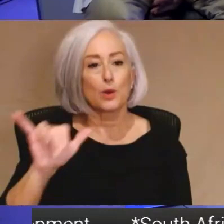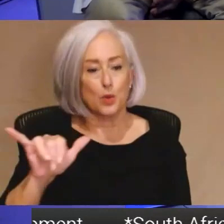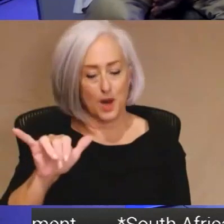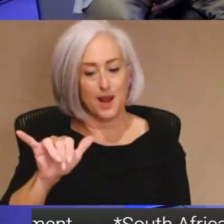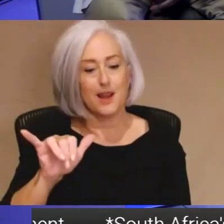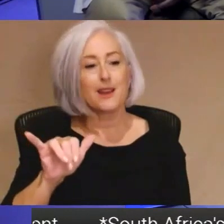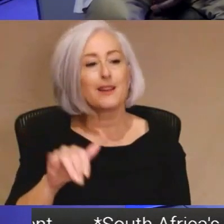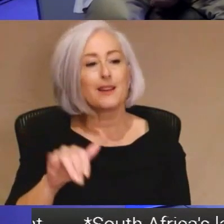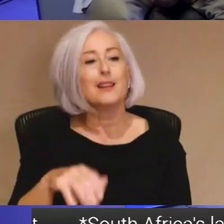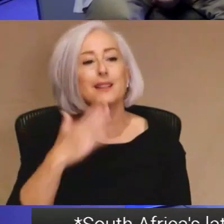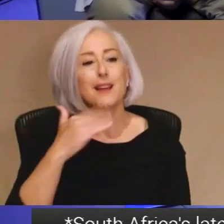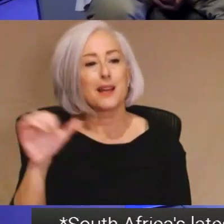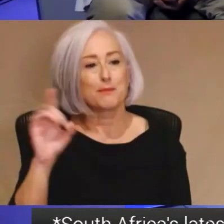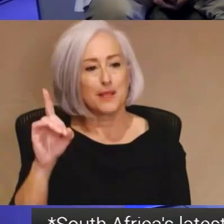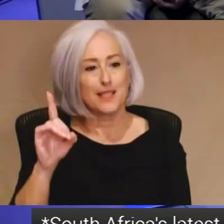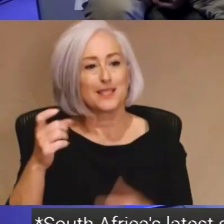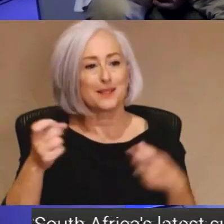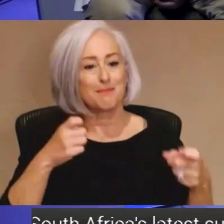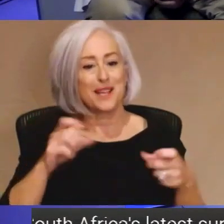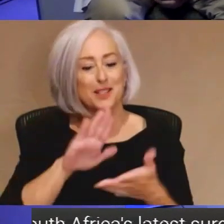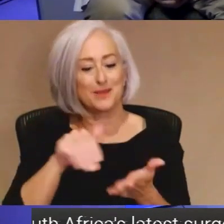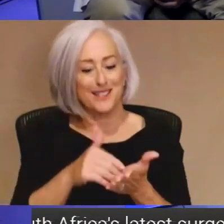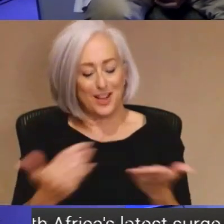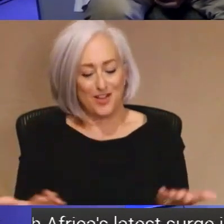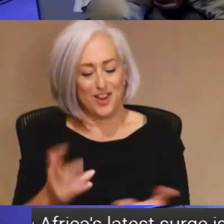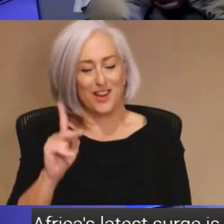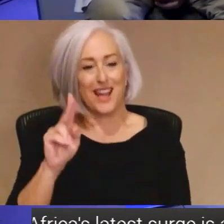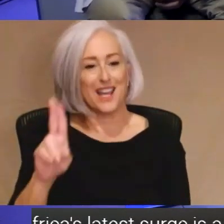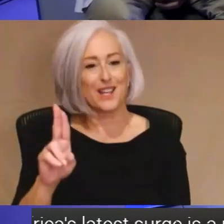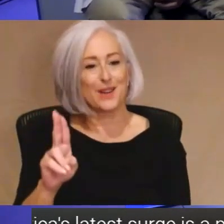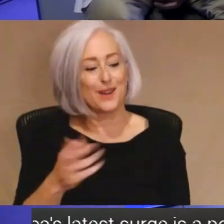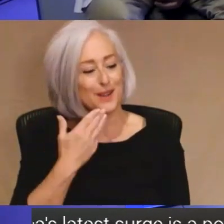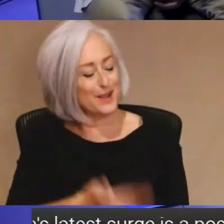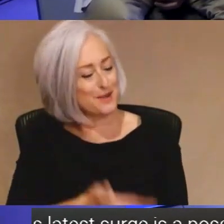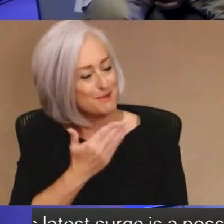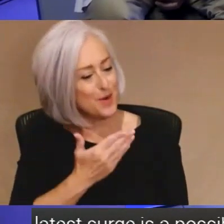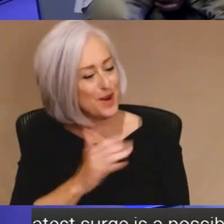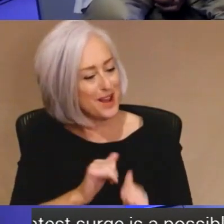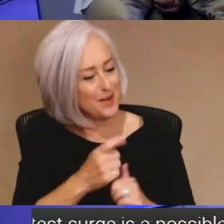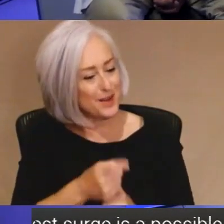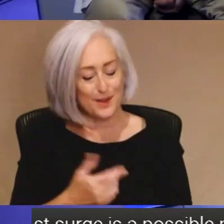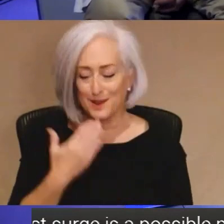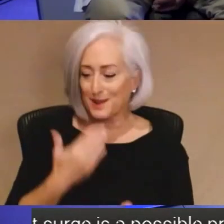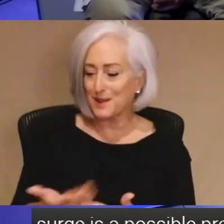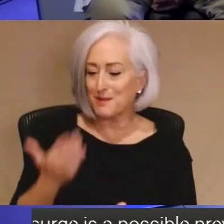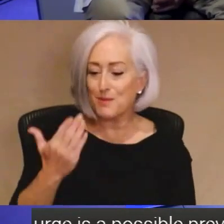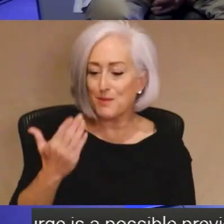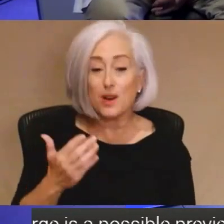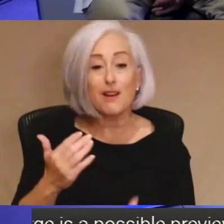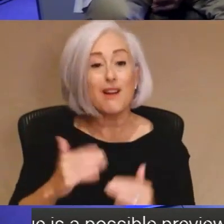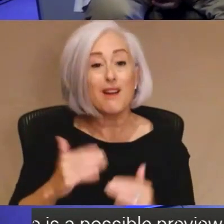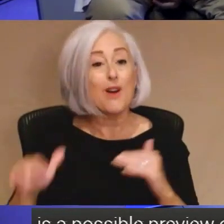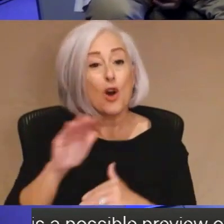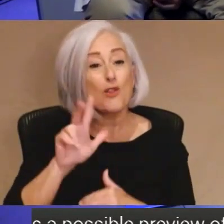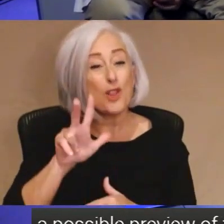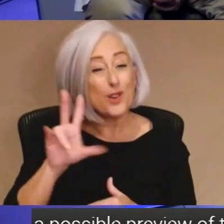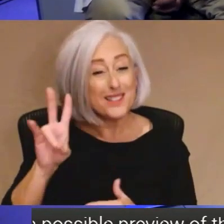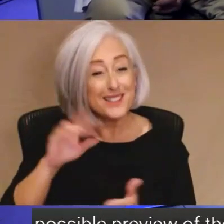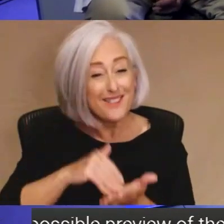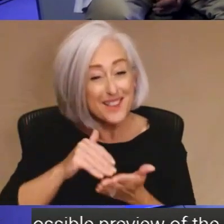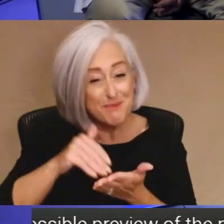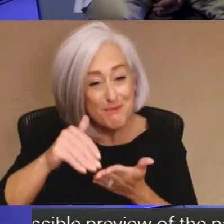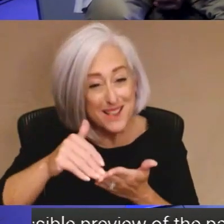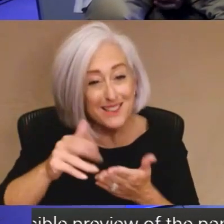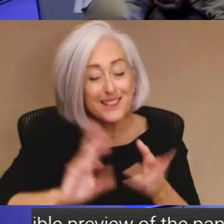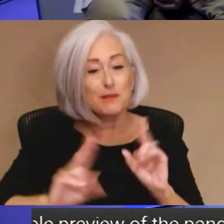doctor. How are you? I'm good. Good morning. Well, always good to have you on. Dr. Robbins, more than 37 million Americans have diabetes. That's according to the